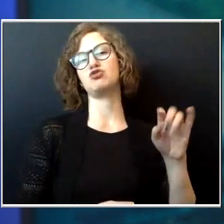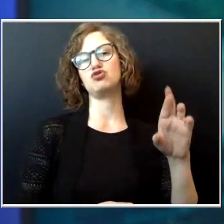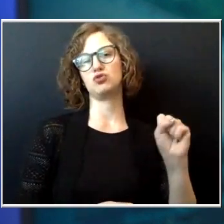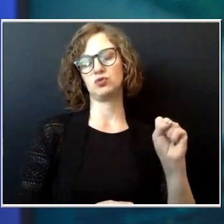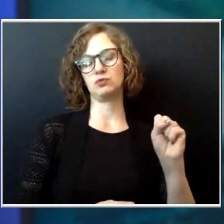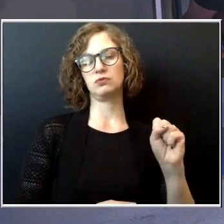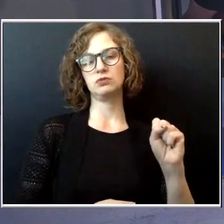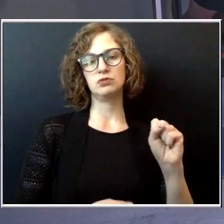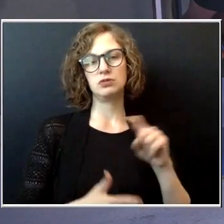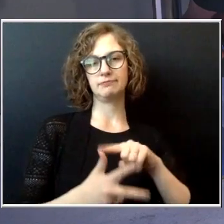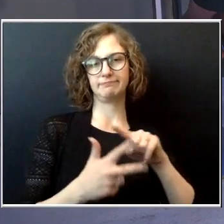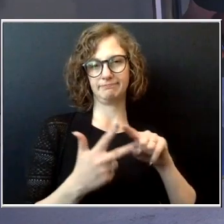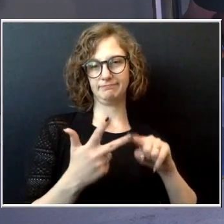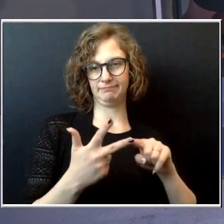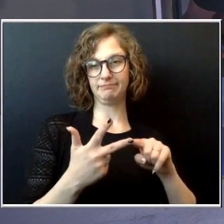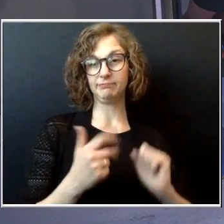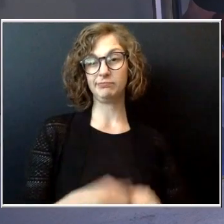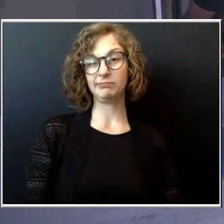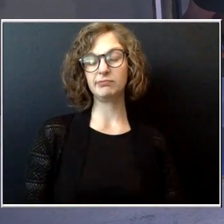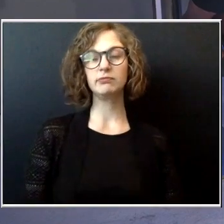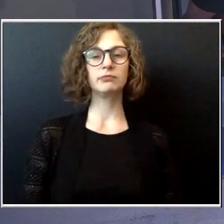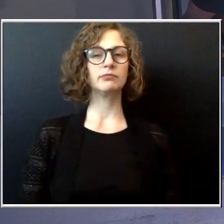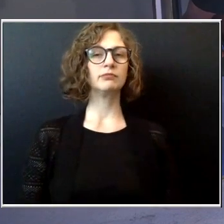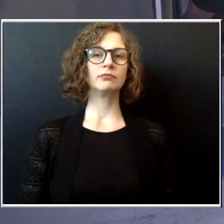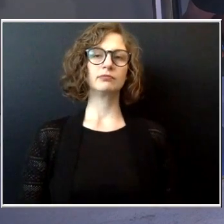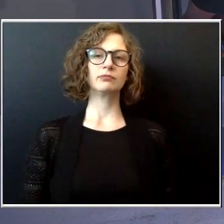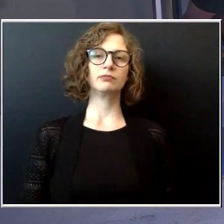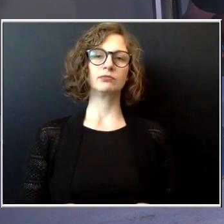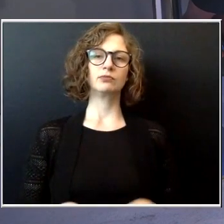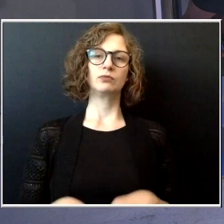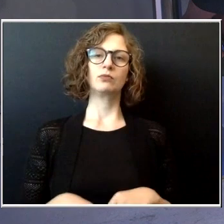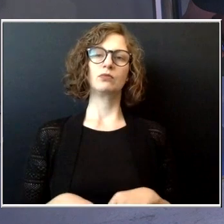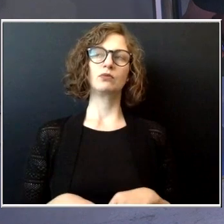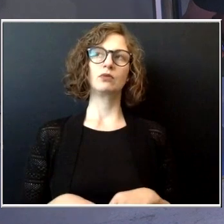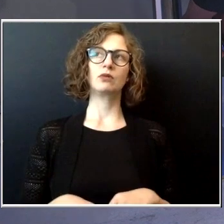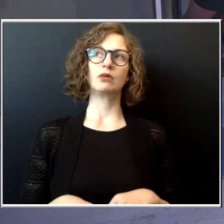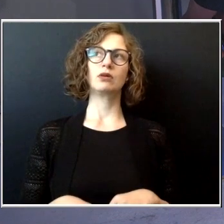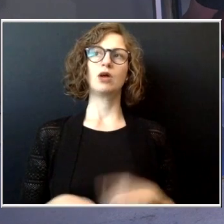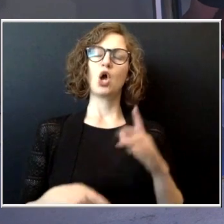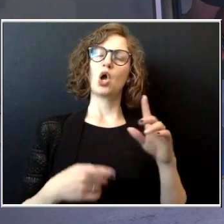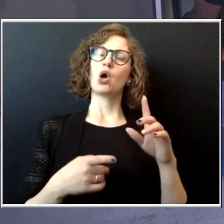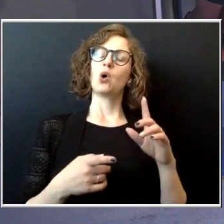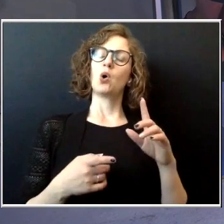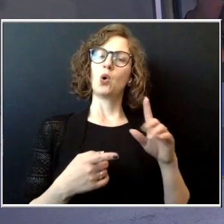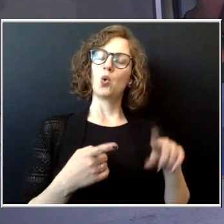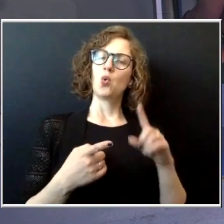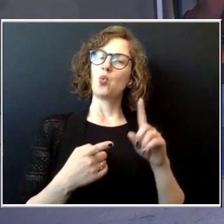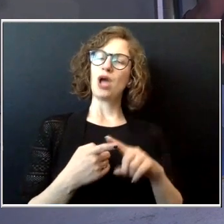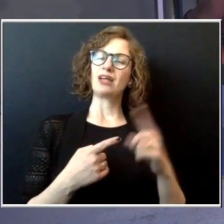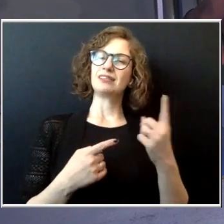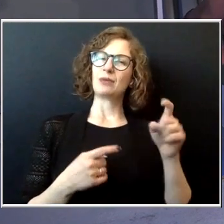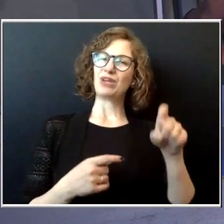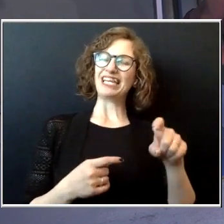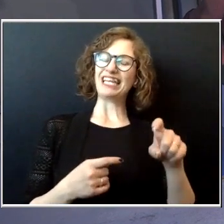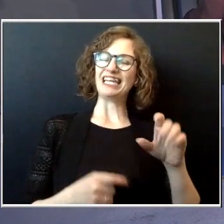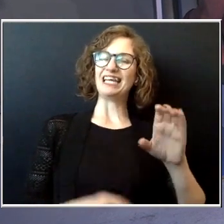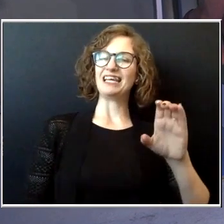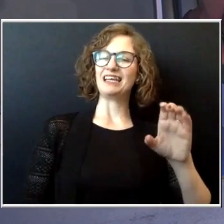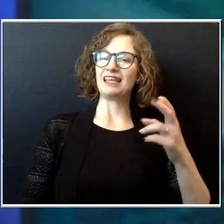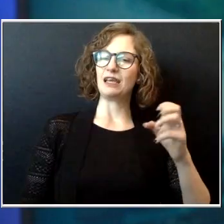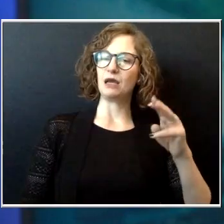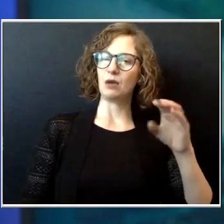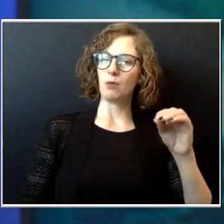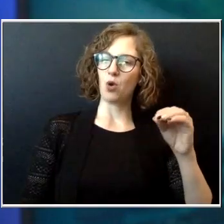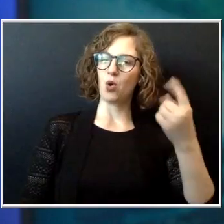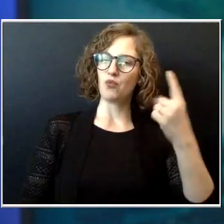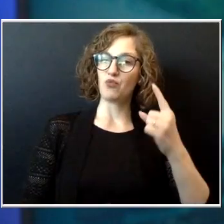cancer. When would someone need chemo to prevent cancer? How does that type of chemo treatment work? So I love that